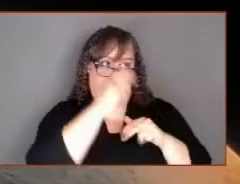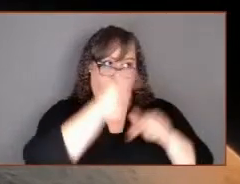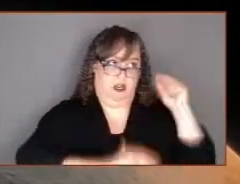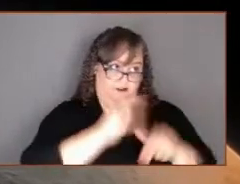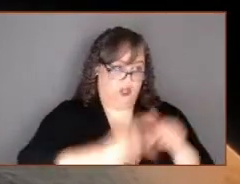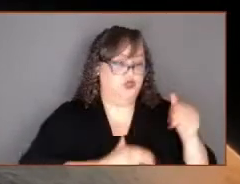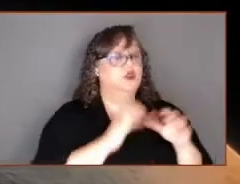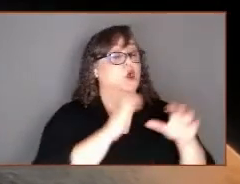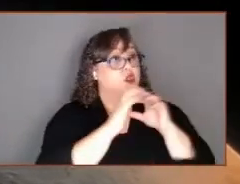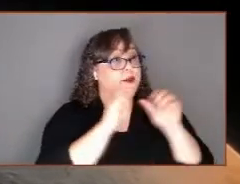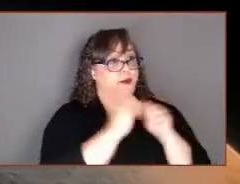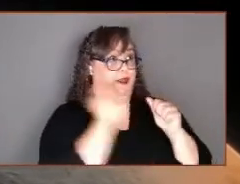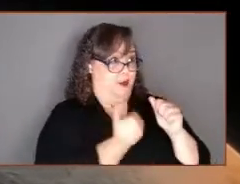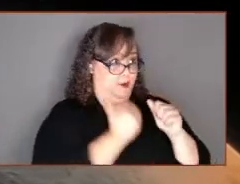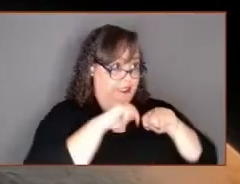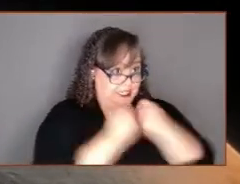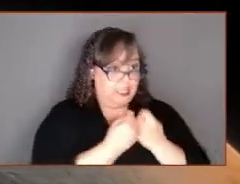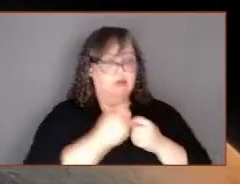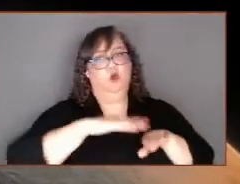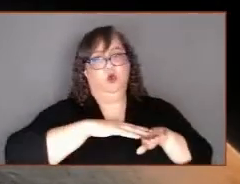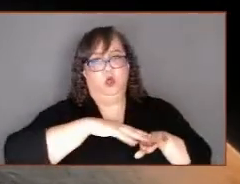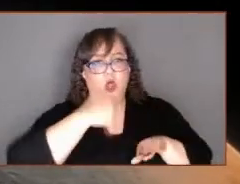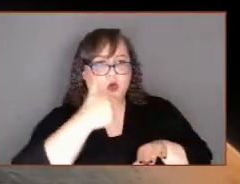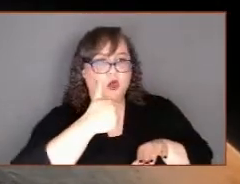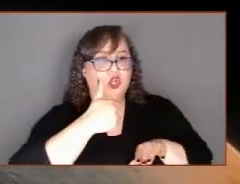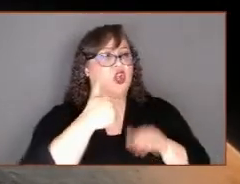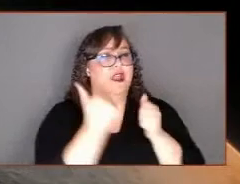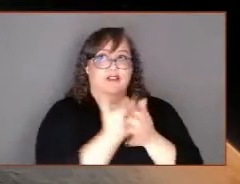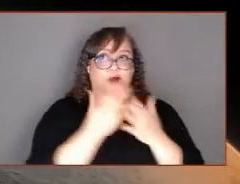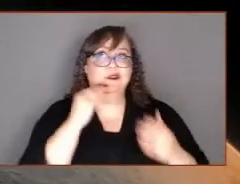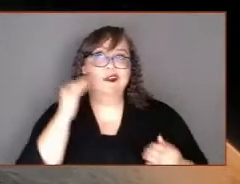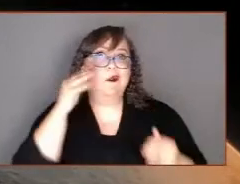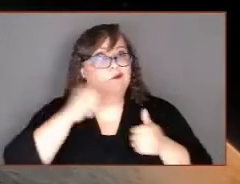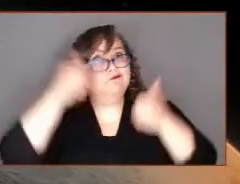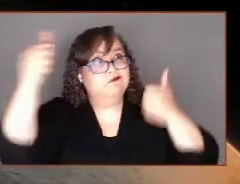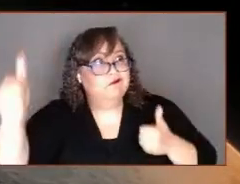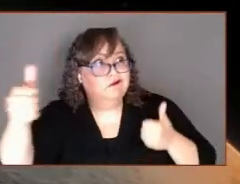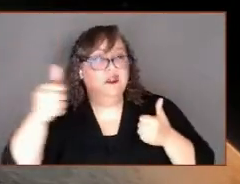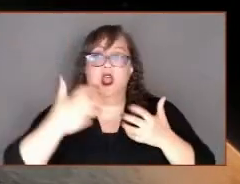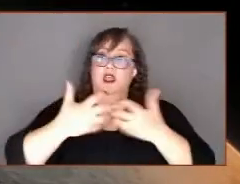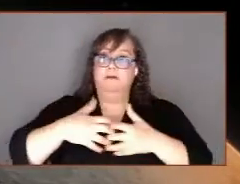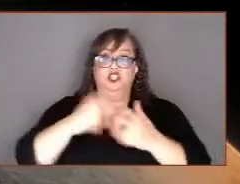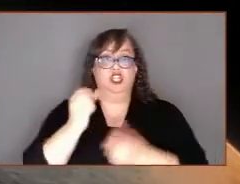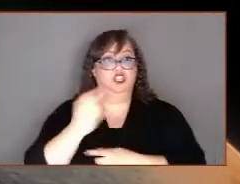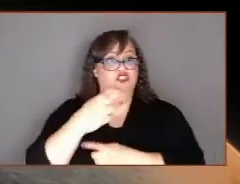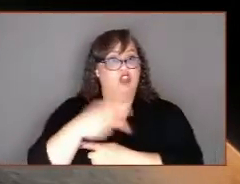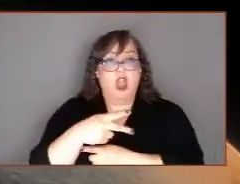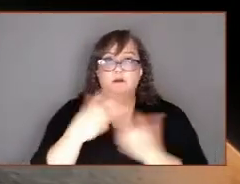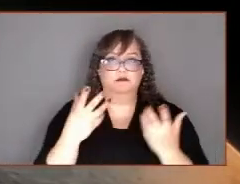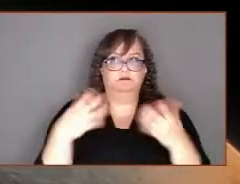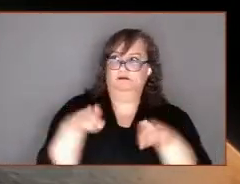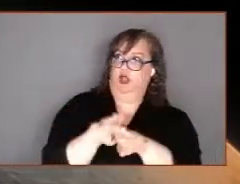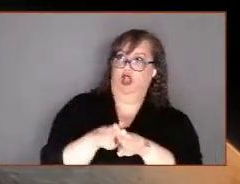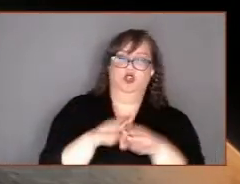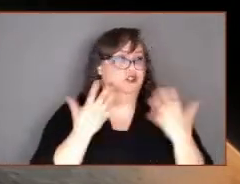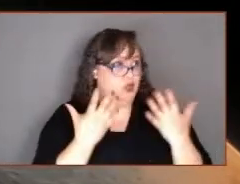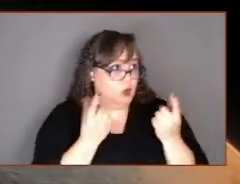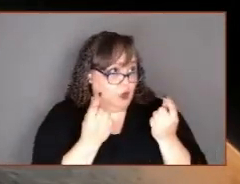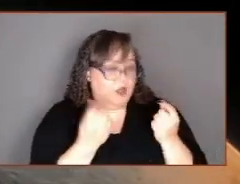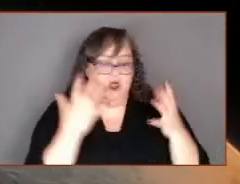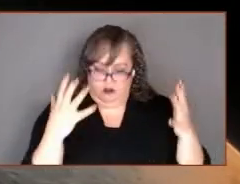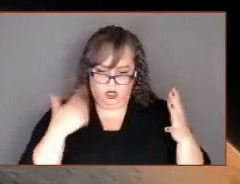team was, slower. Everyone's at home. The machine shop was closed. So the way we overcame this, we pulled together, knowing that